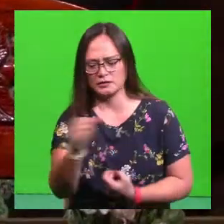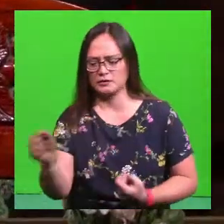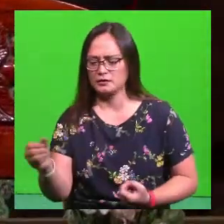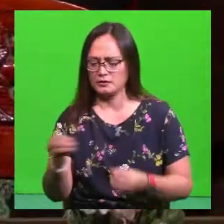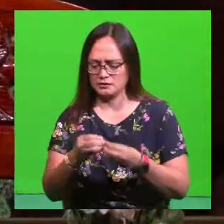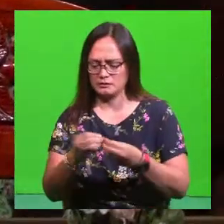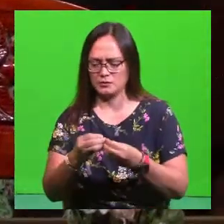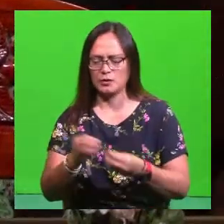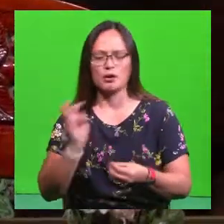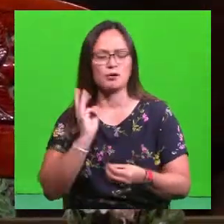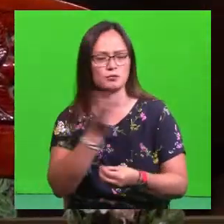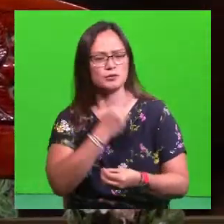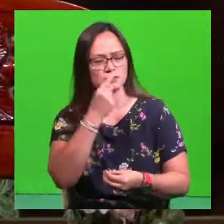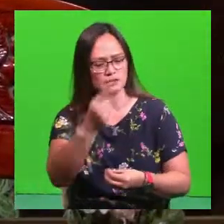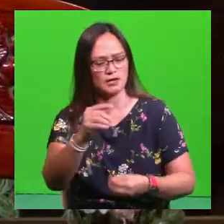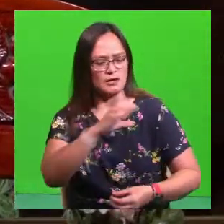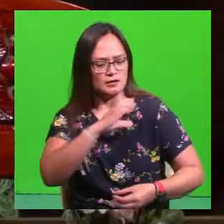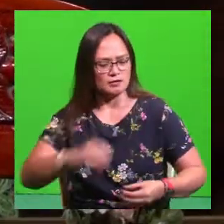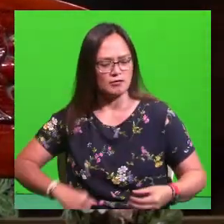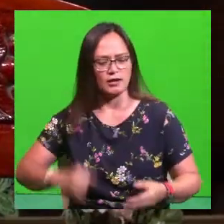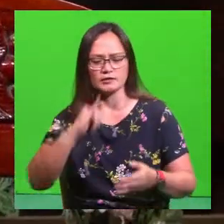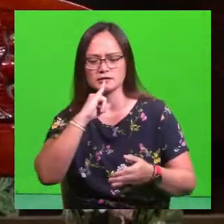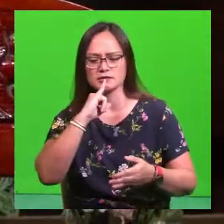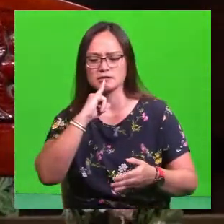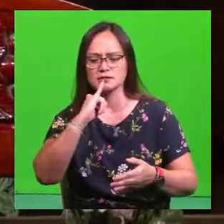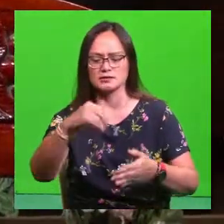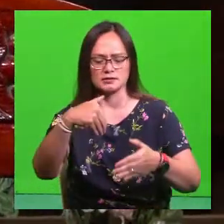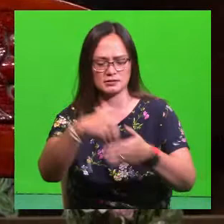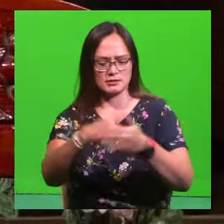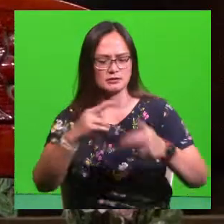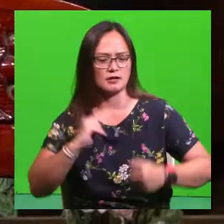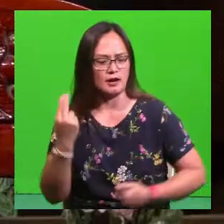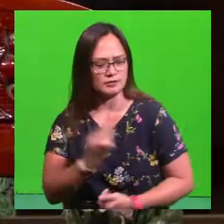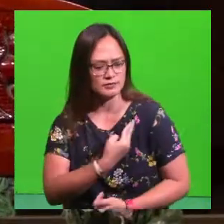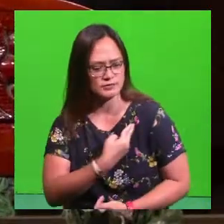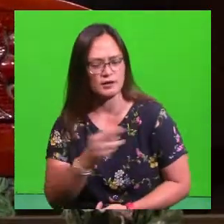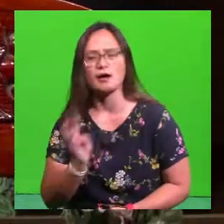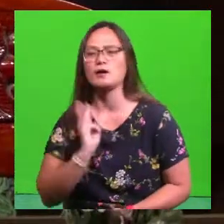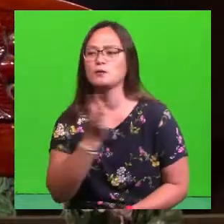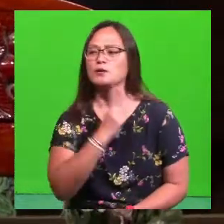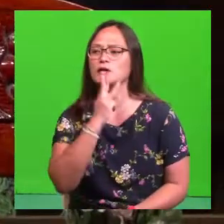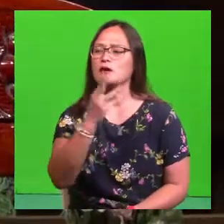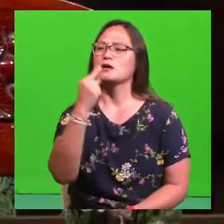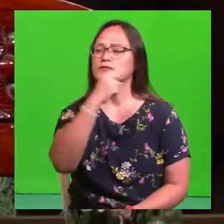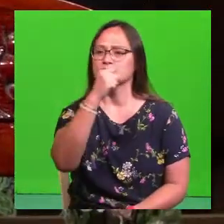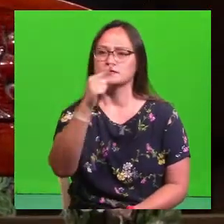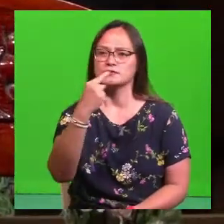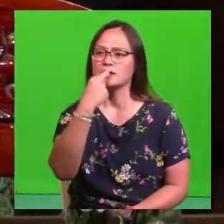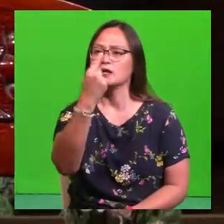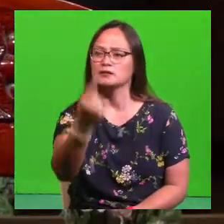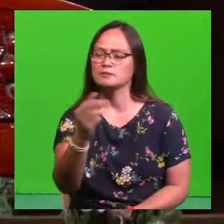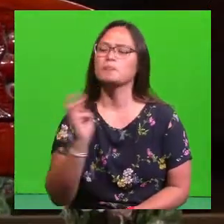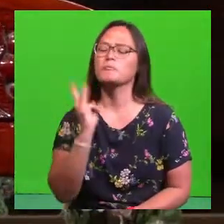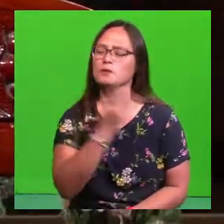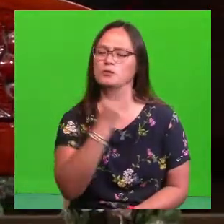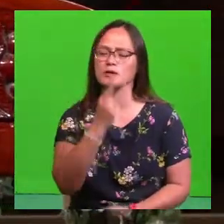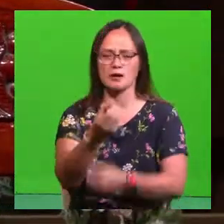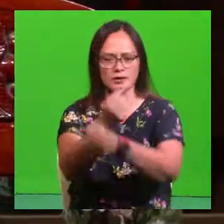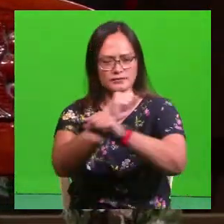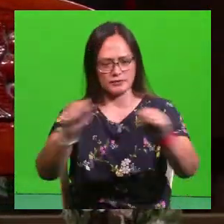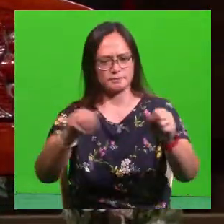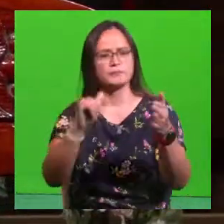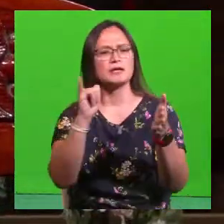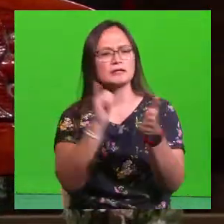hey, we are saved. Amen? Kaya yun po ang napakaganda ng katotohanan. And